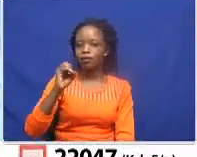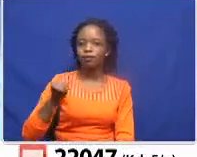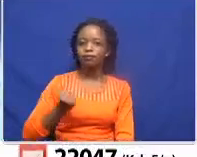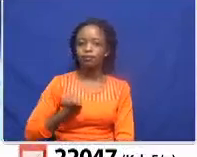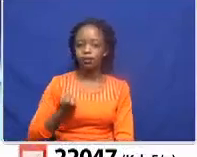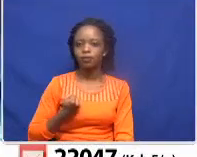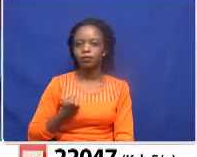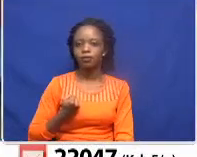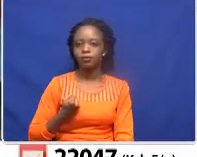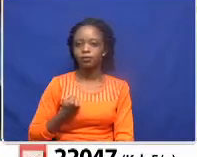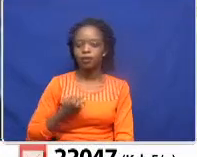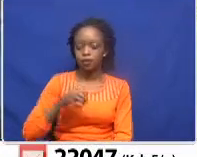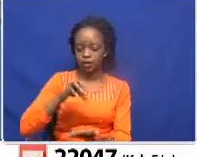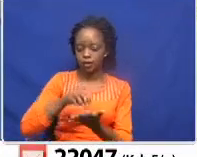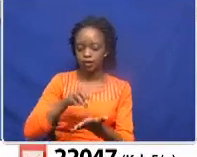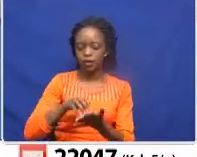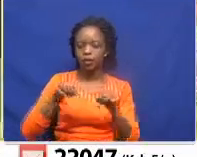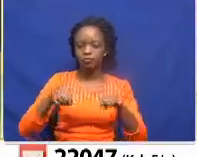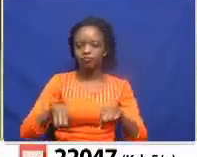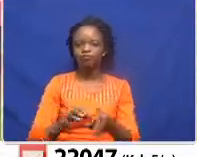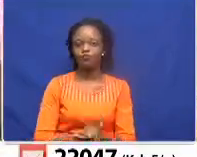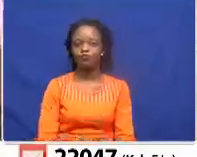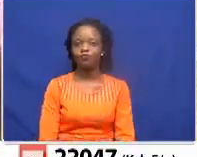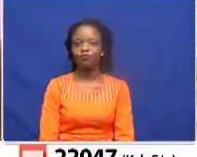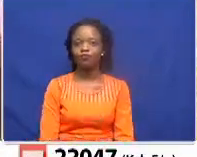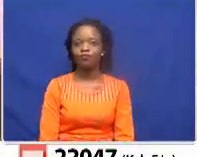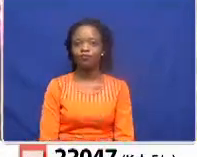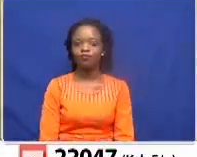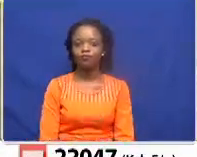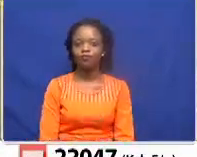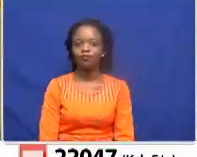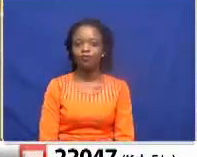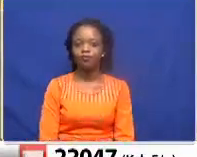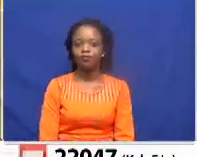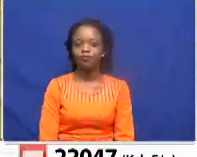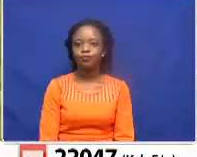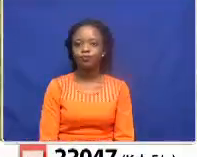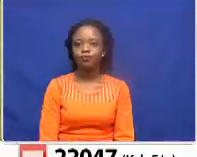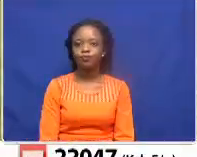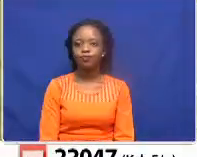in this facility. Bonfas Barasa, TV47, Trans Nzoia County.